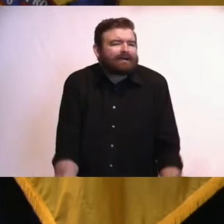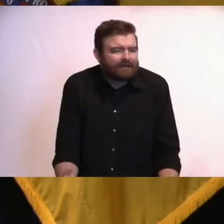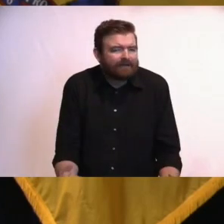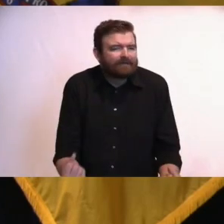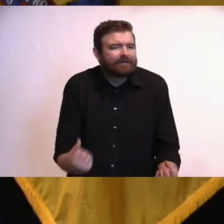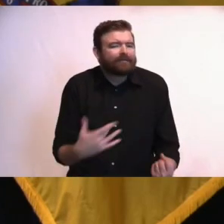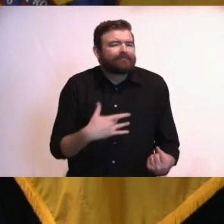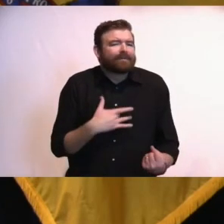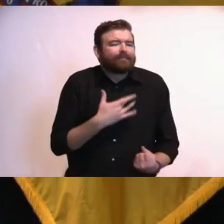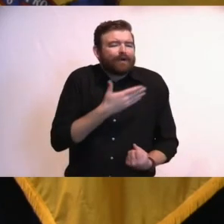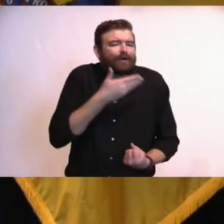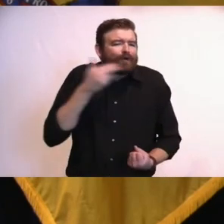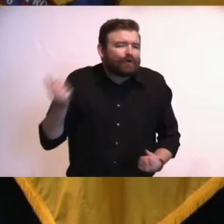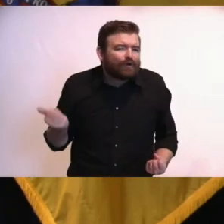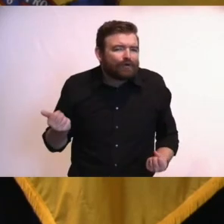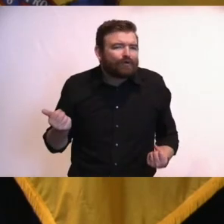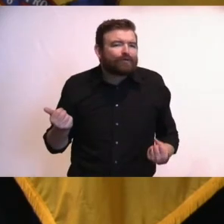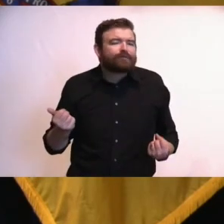And we